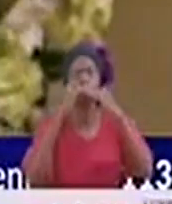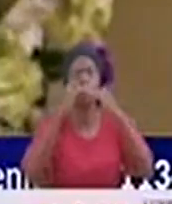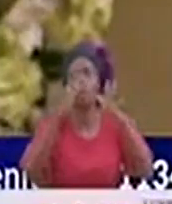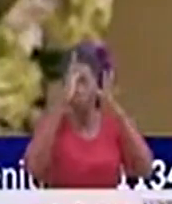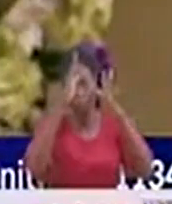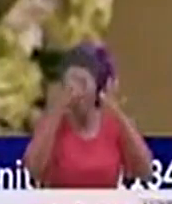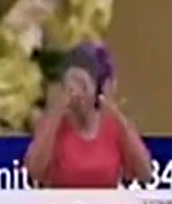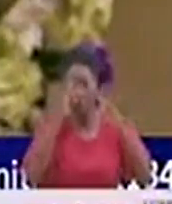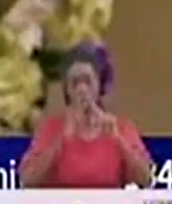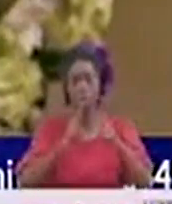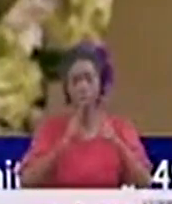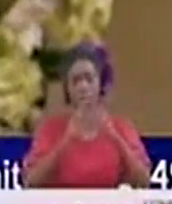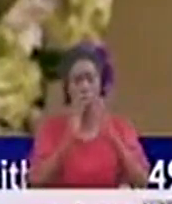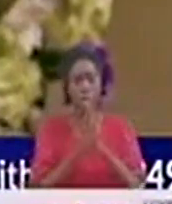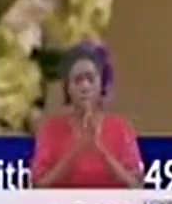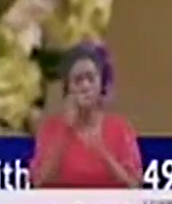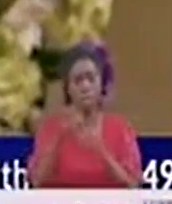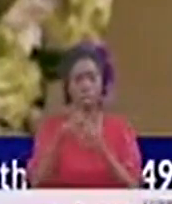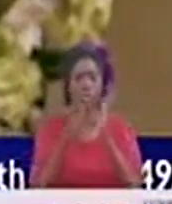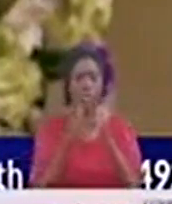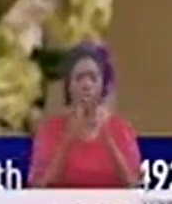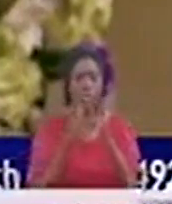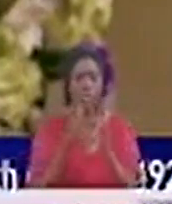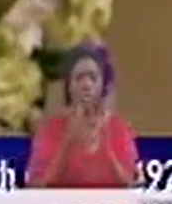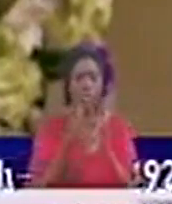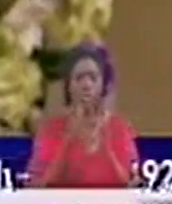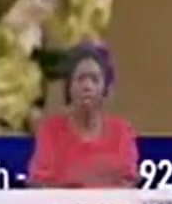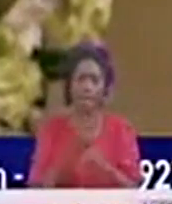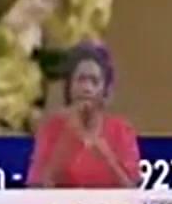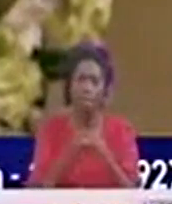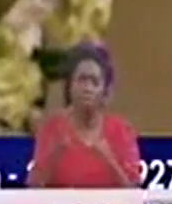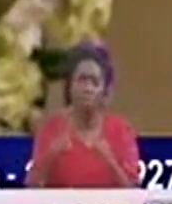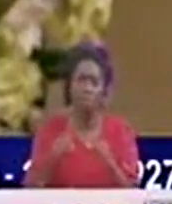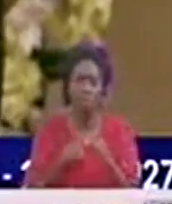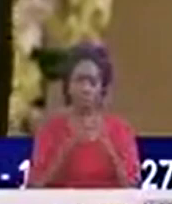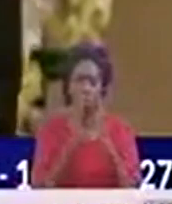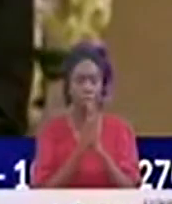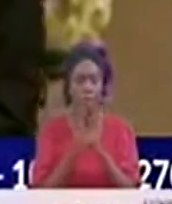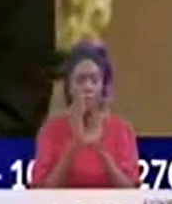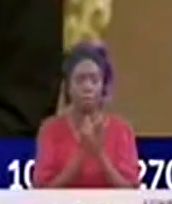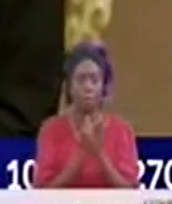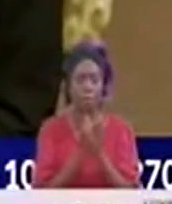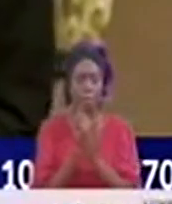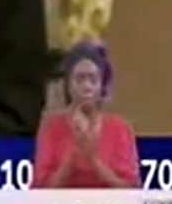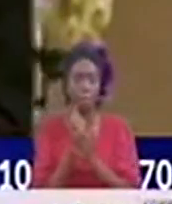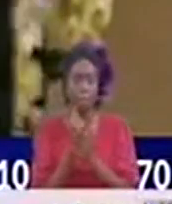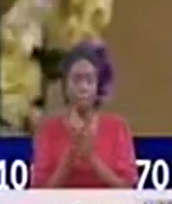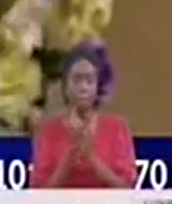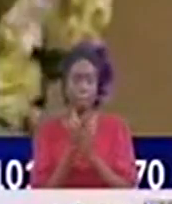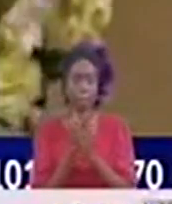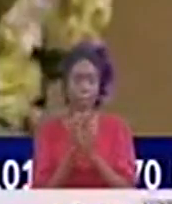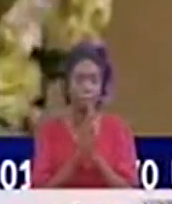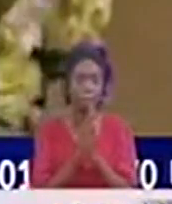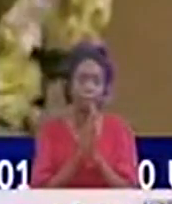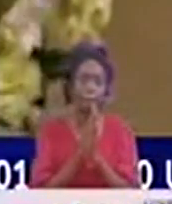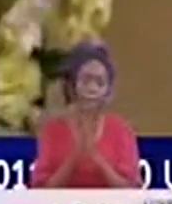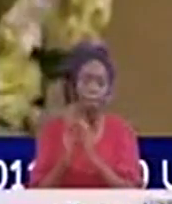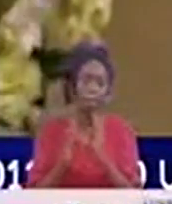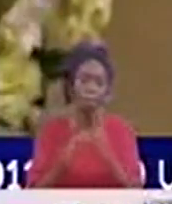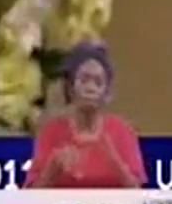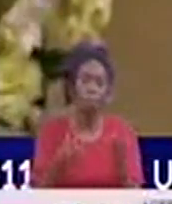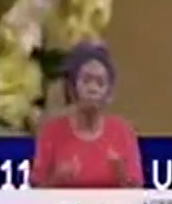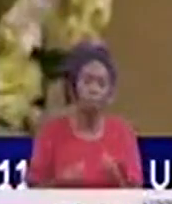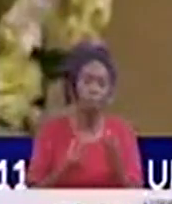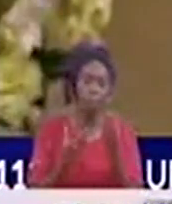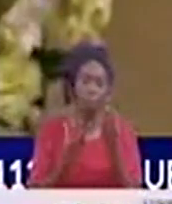for answer to prayers. In Jesus' mighty name we pray. Amen. Let's drop our tithe